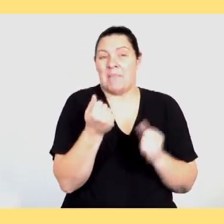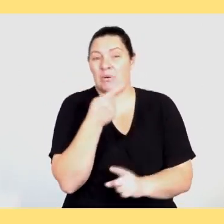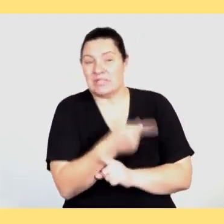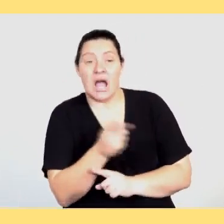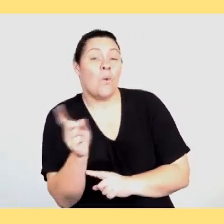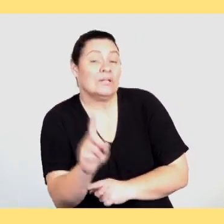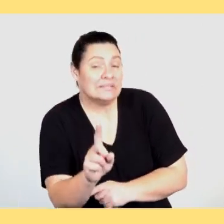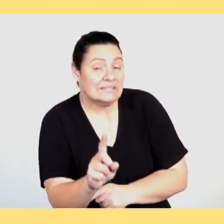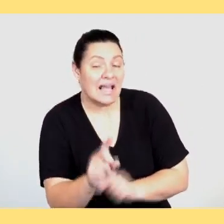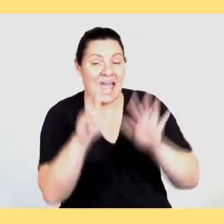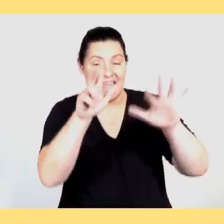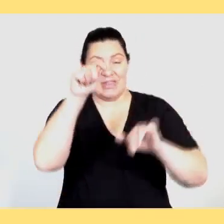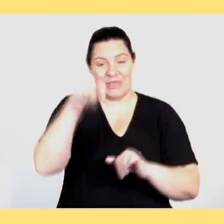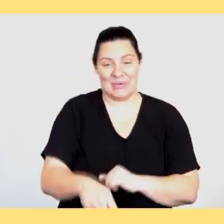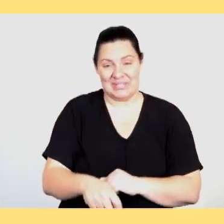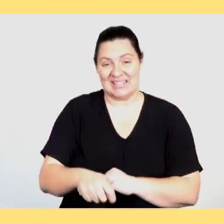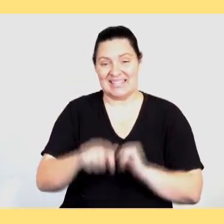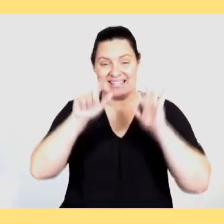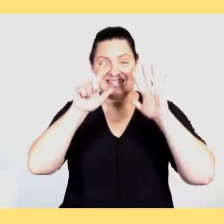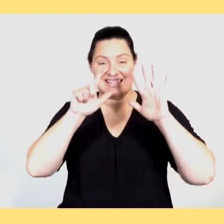an amount, which is